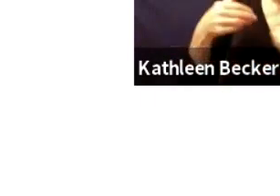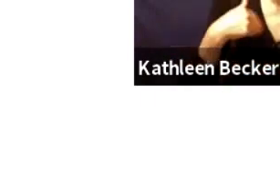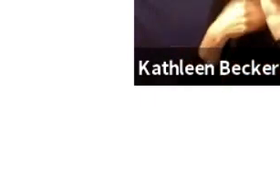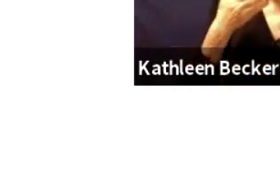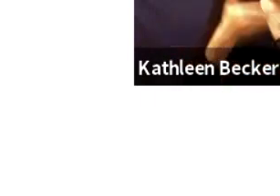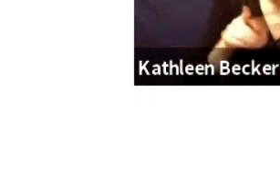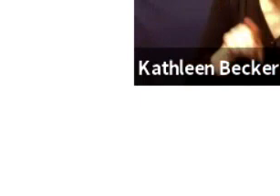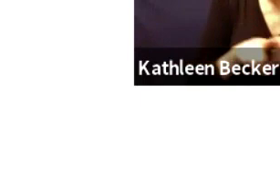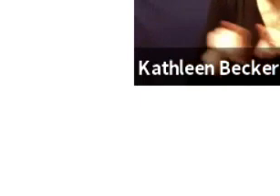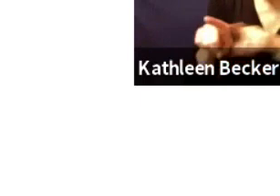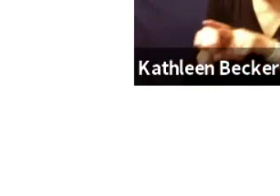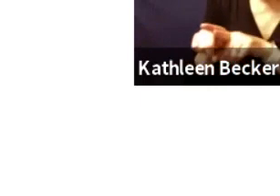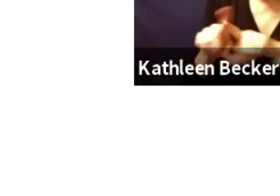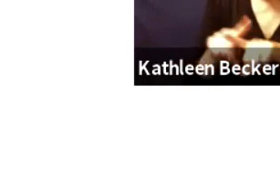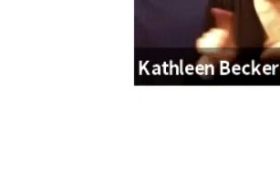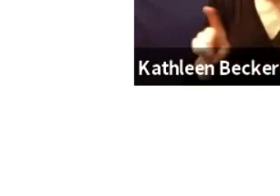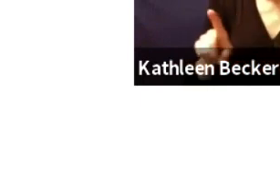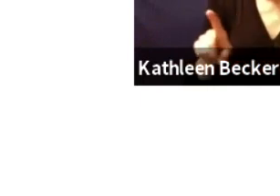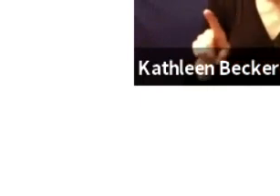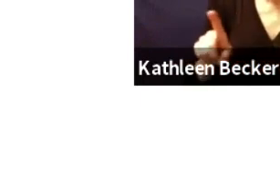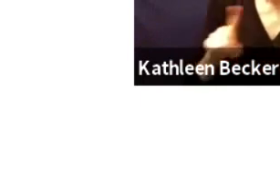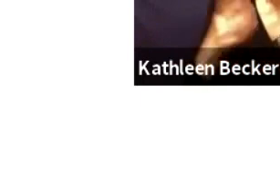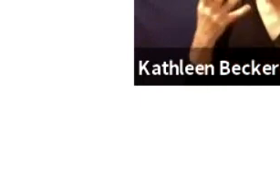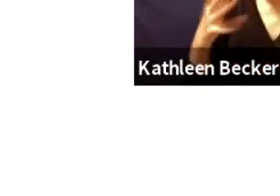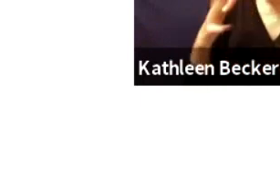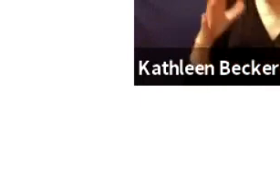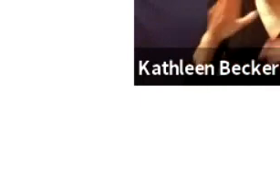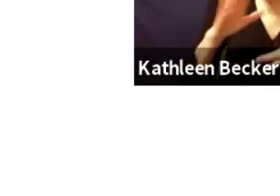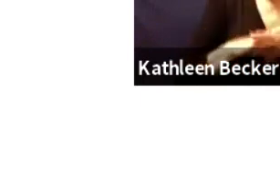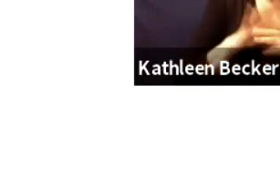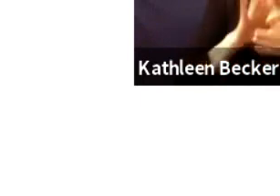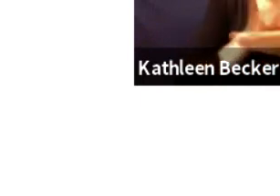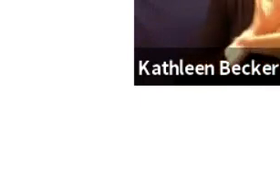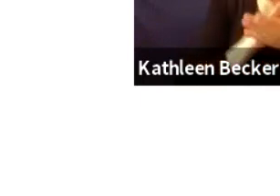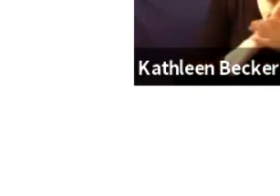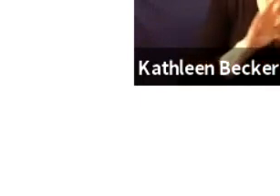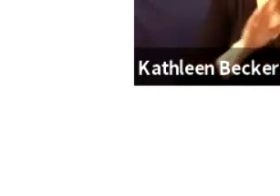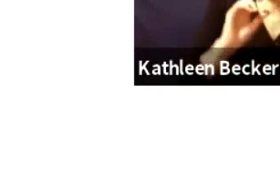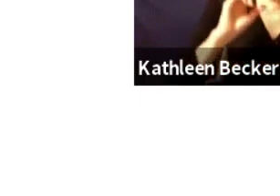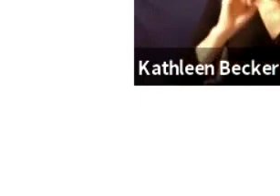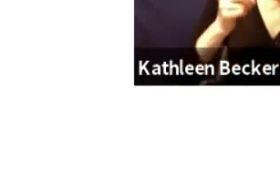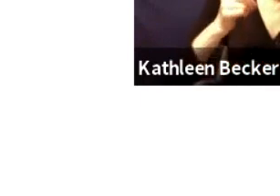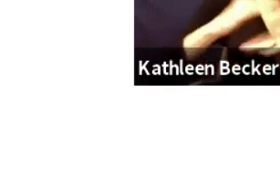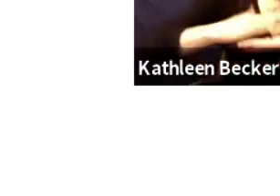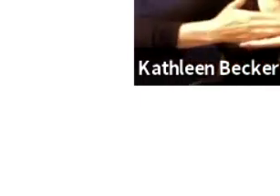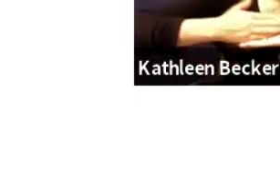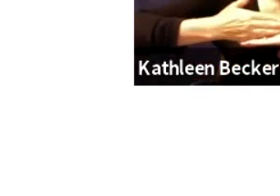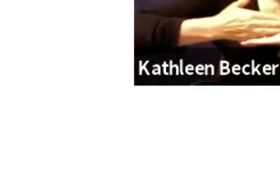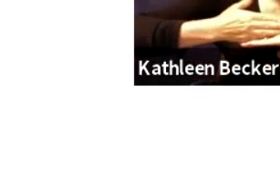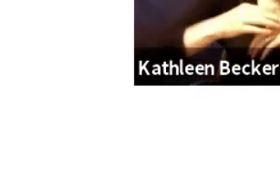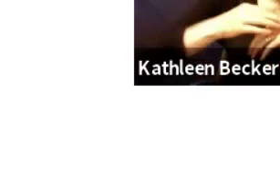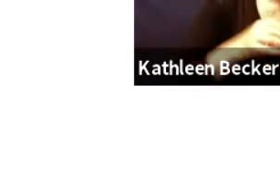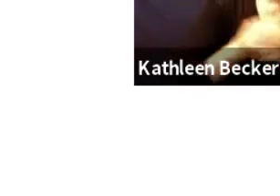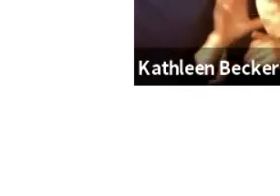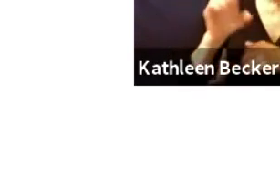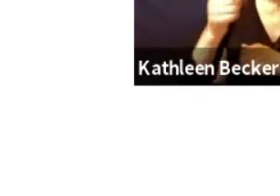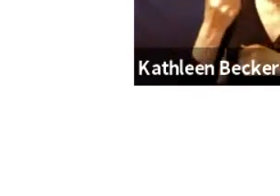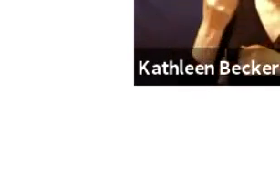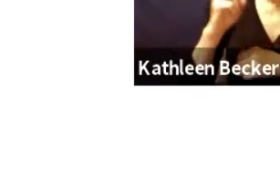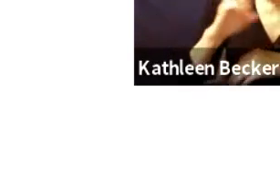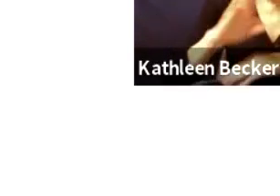as well. But it is already on their school-issued device in the Clever